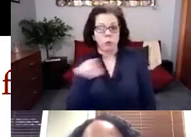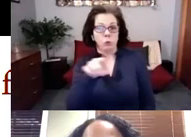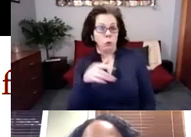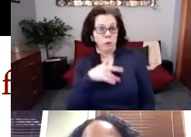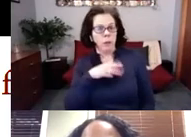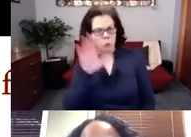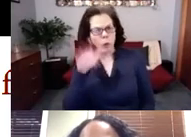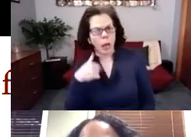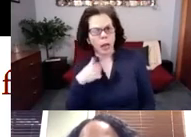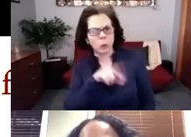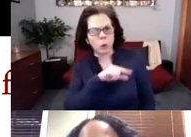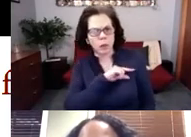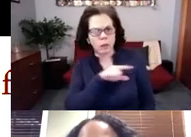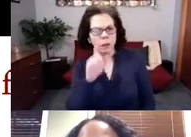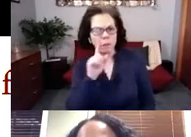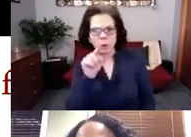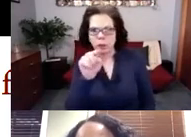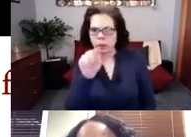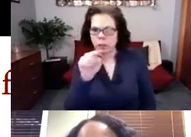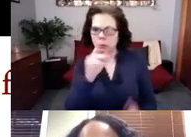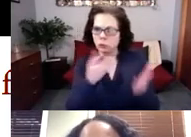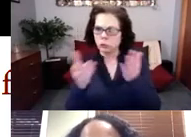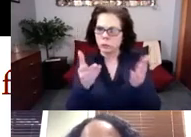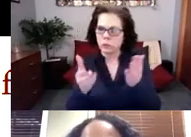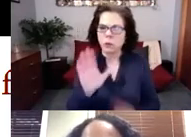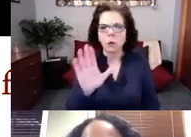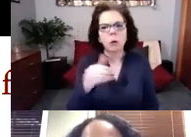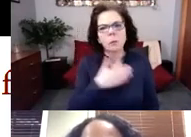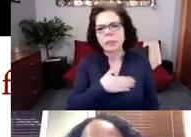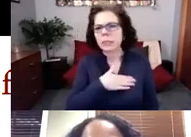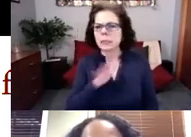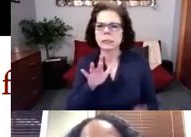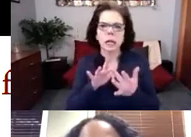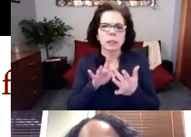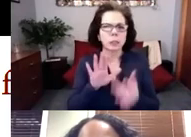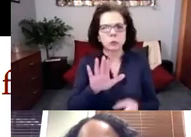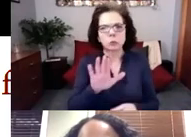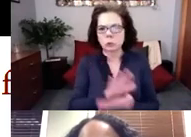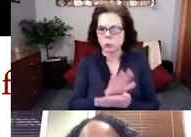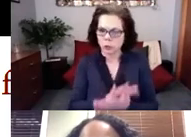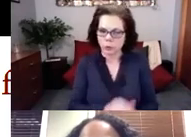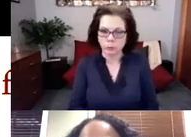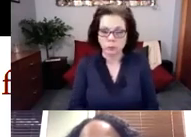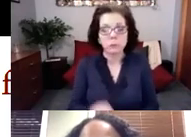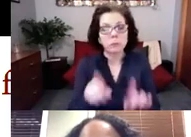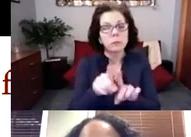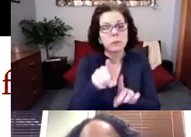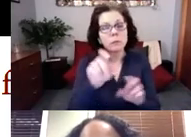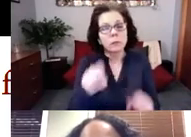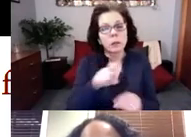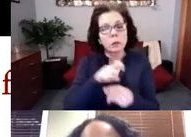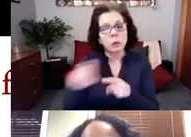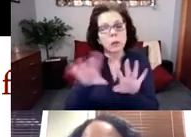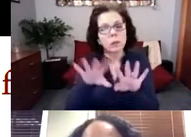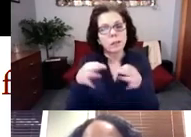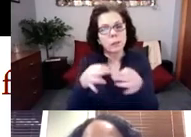for McKinney-Vento services, please don't hesitate to reach out to your school. You can also call our Family Resource Center and